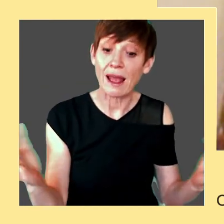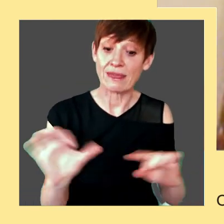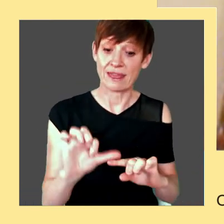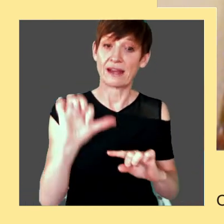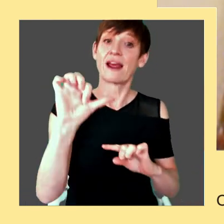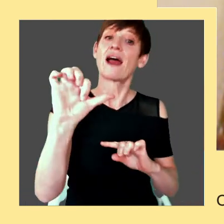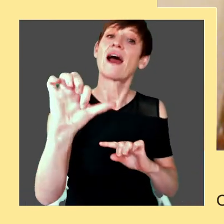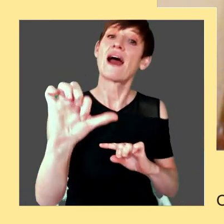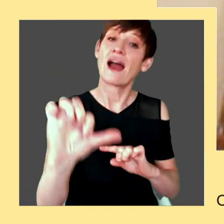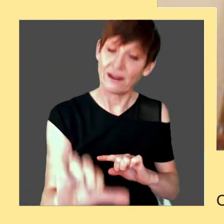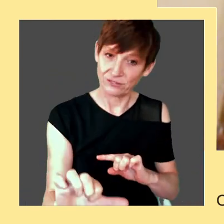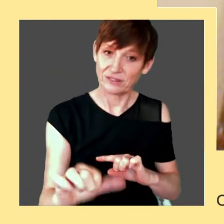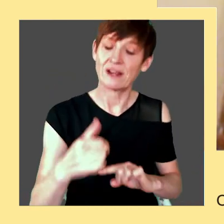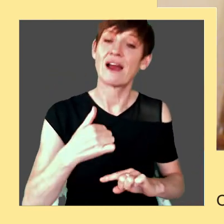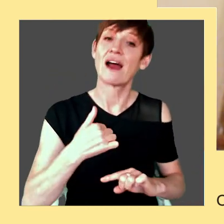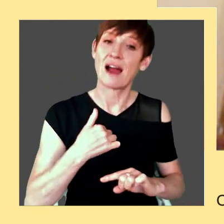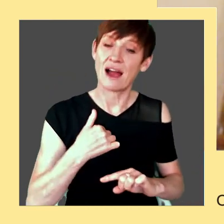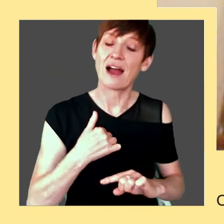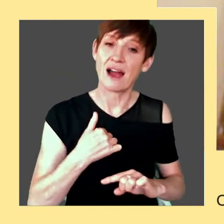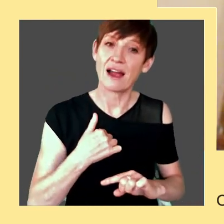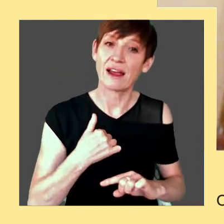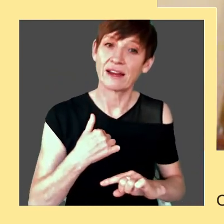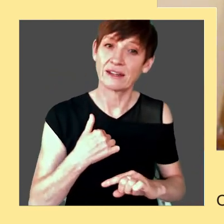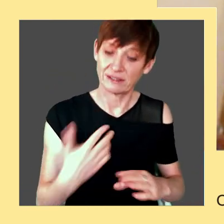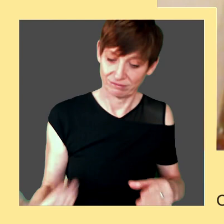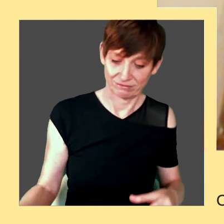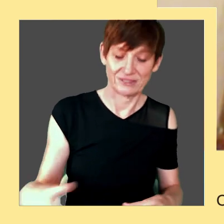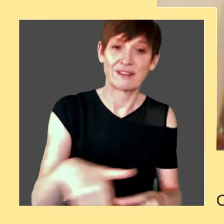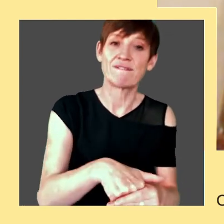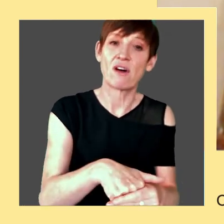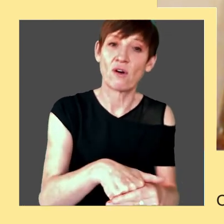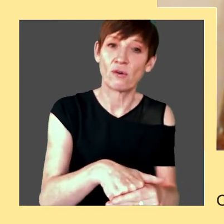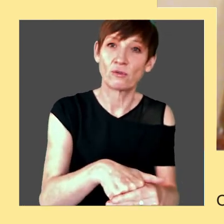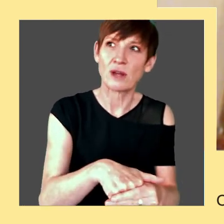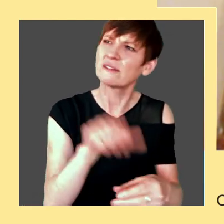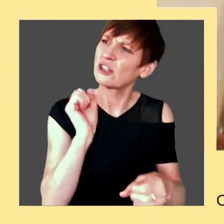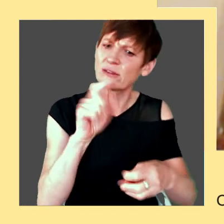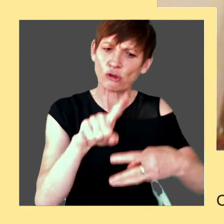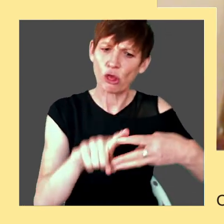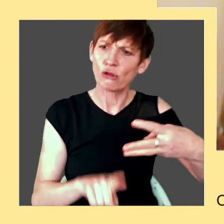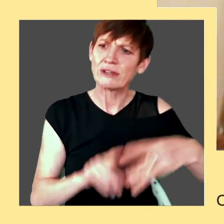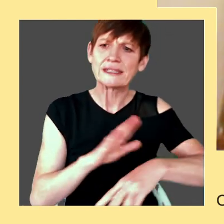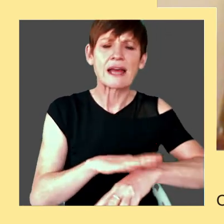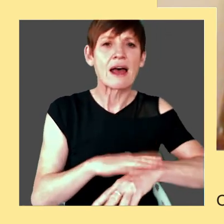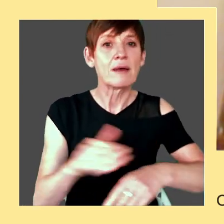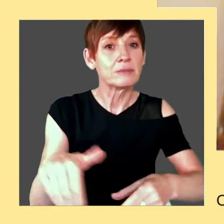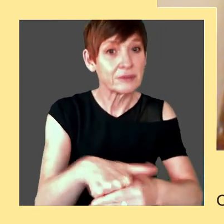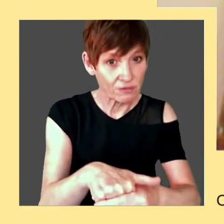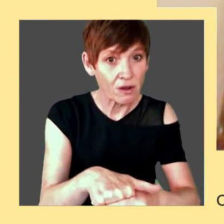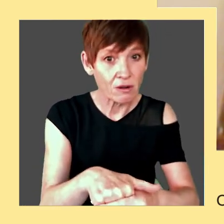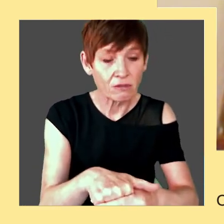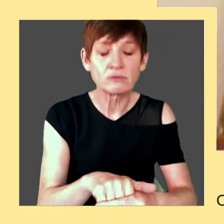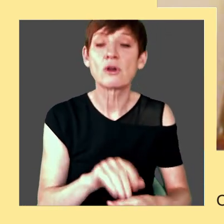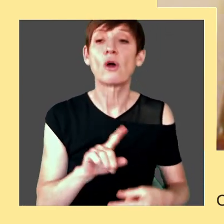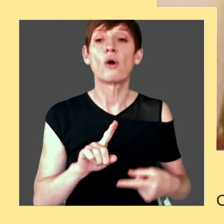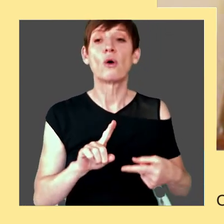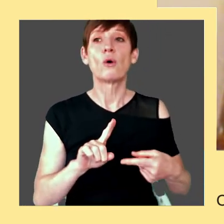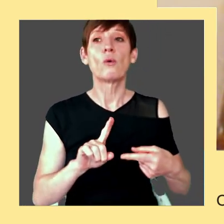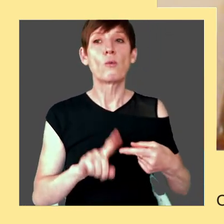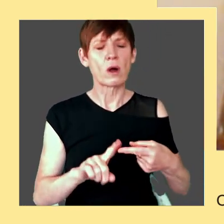that I participated with them three times actually, yeah, and one of them was,